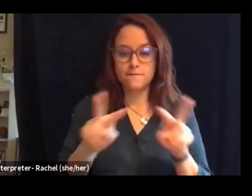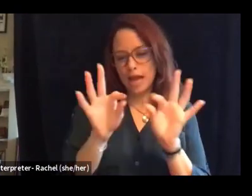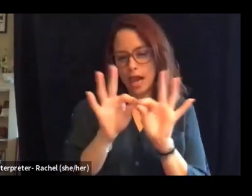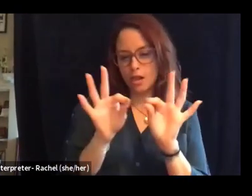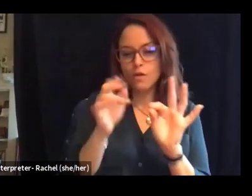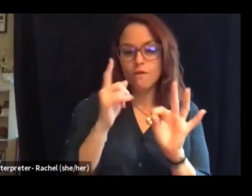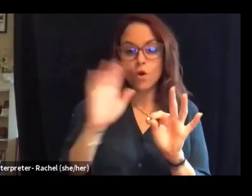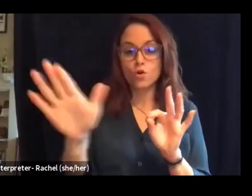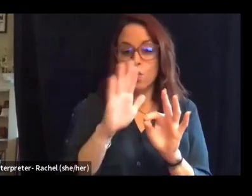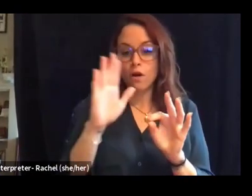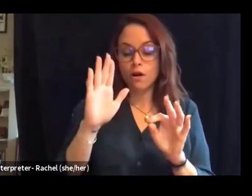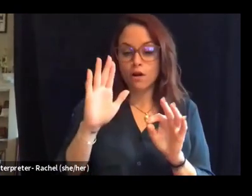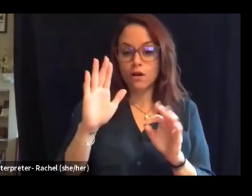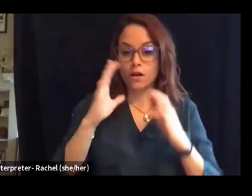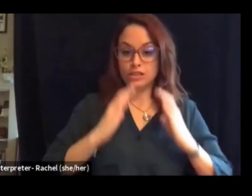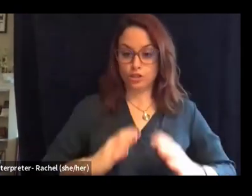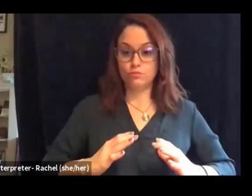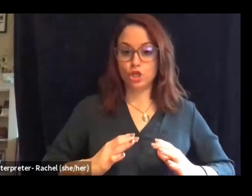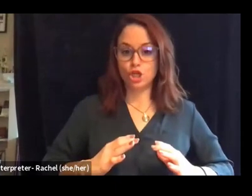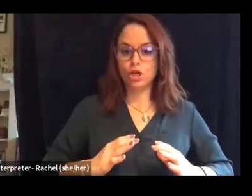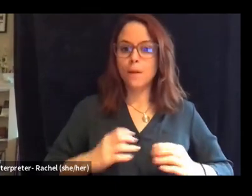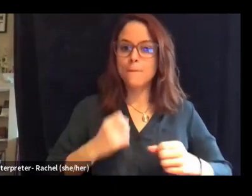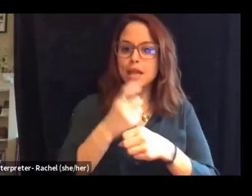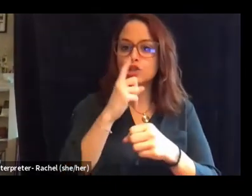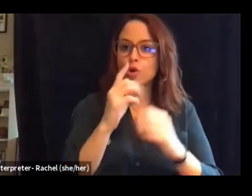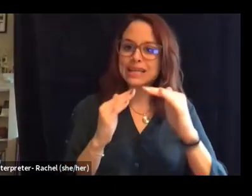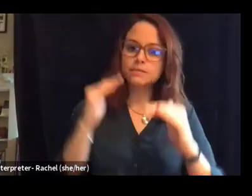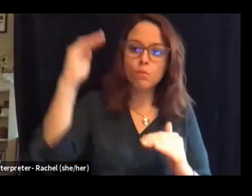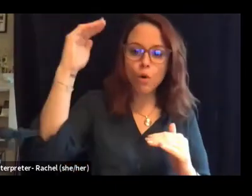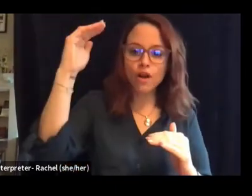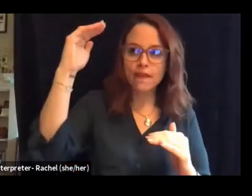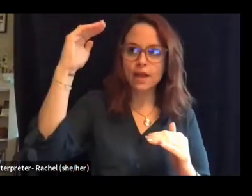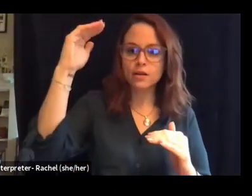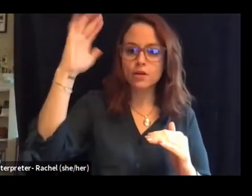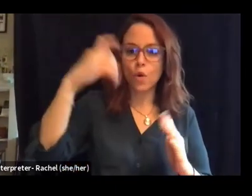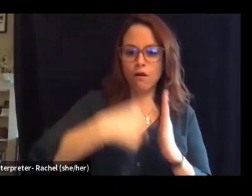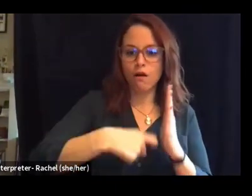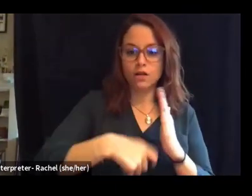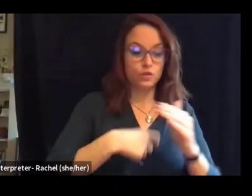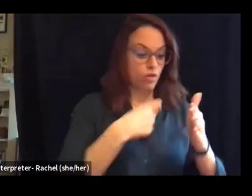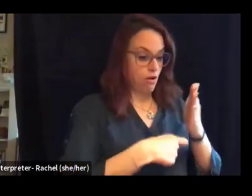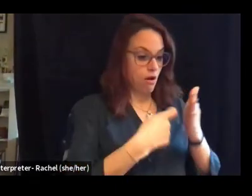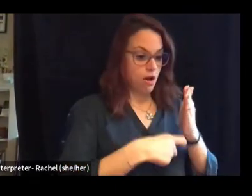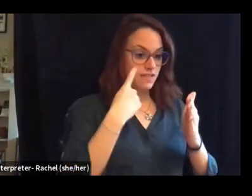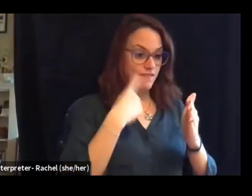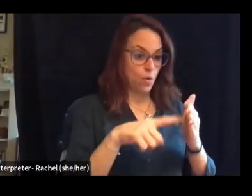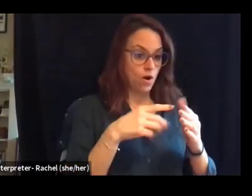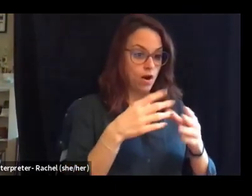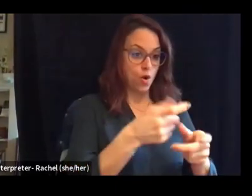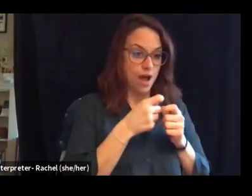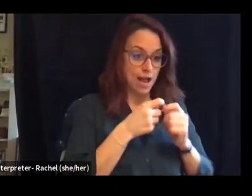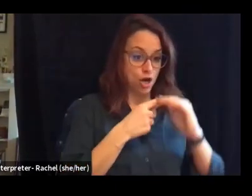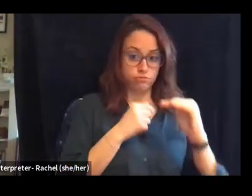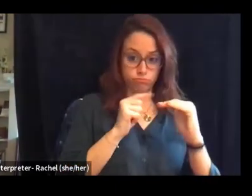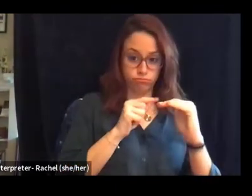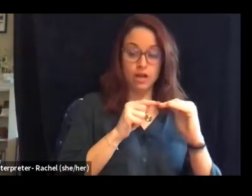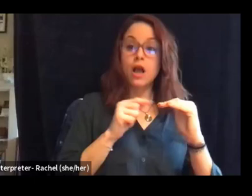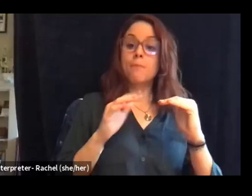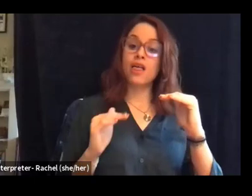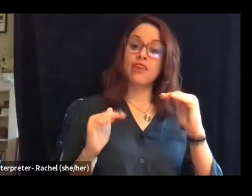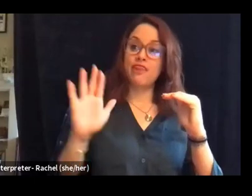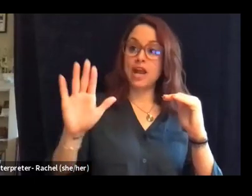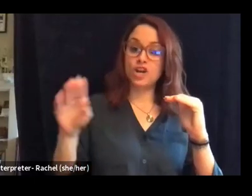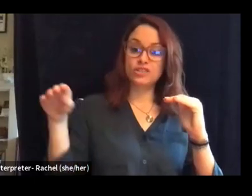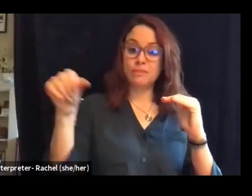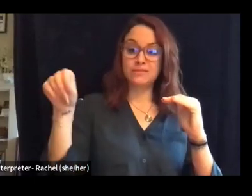is significantly exceeding the cost of acquiring your customer. So in this particular plan, 170 versus 23 is